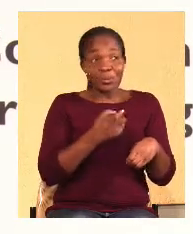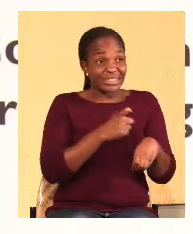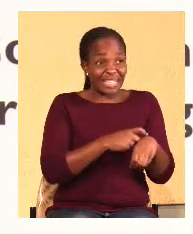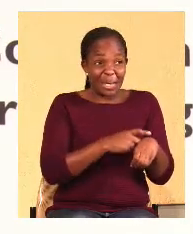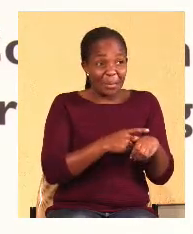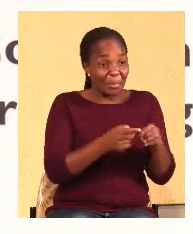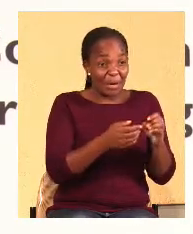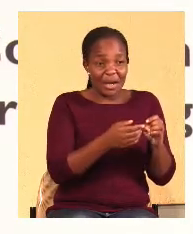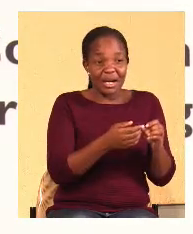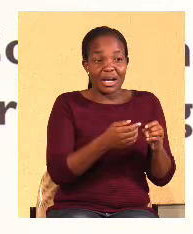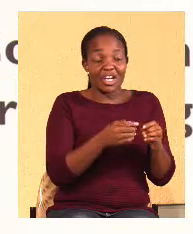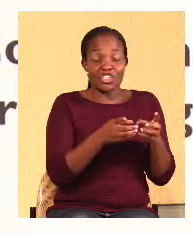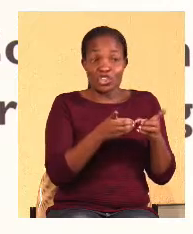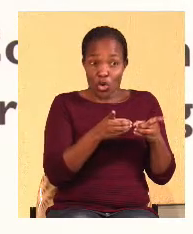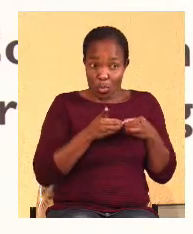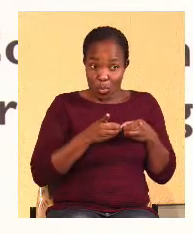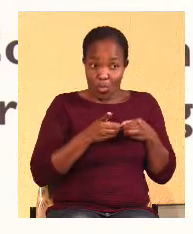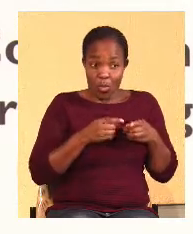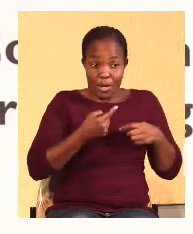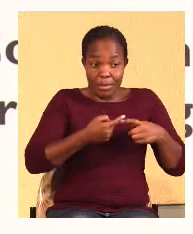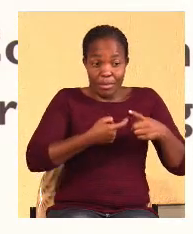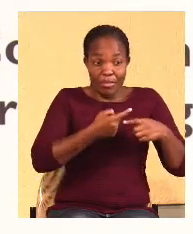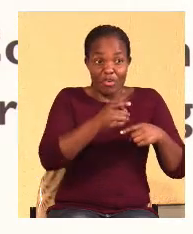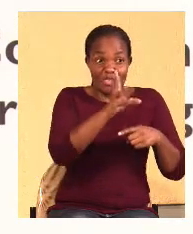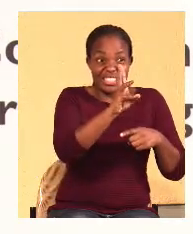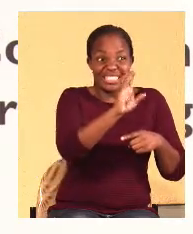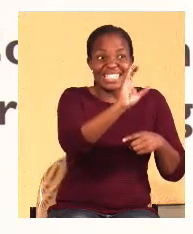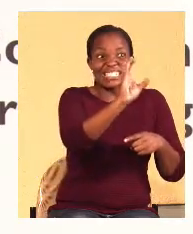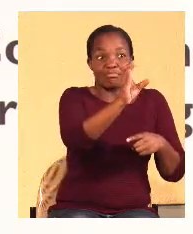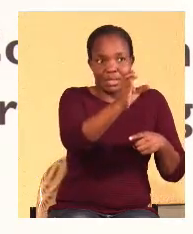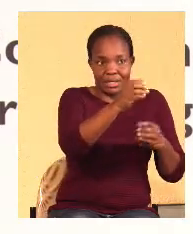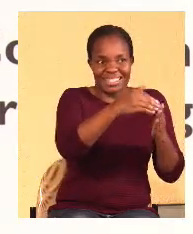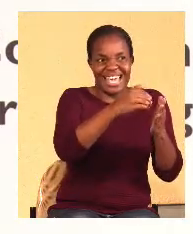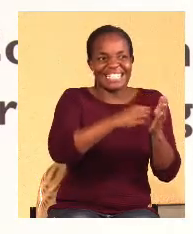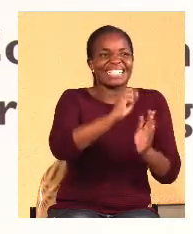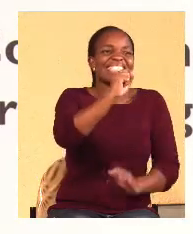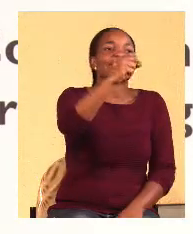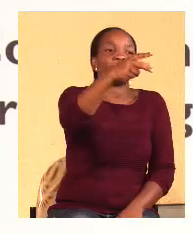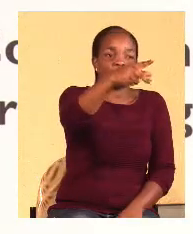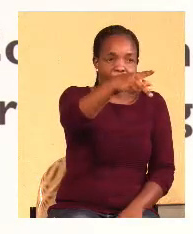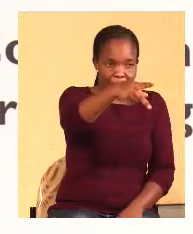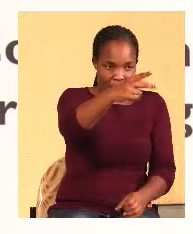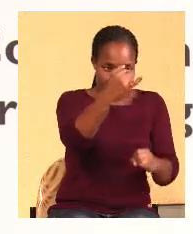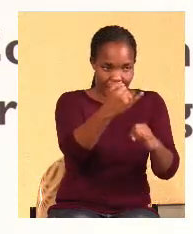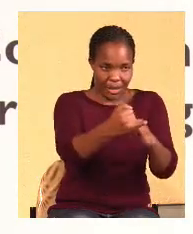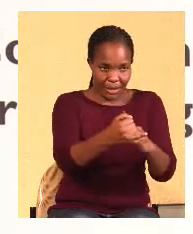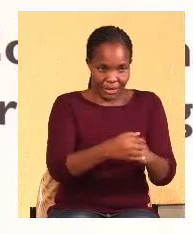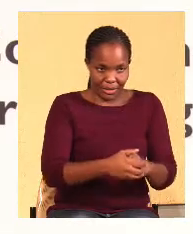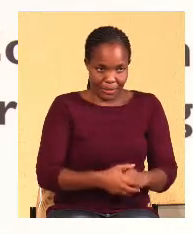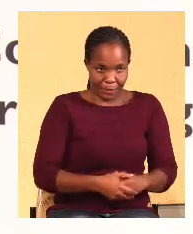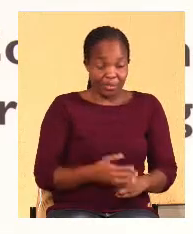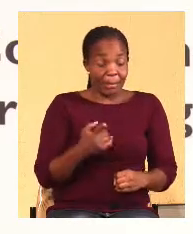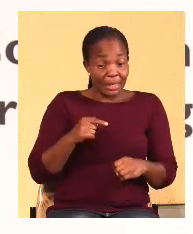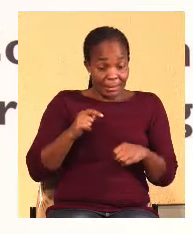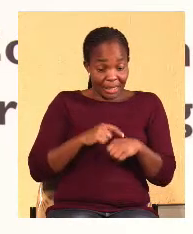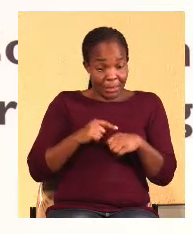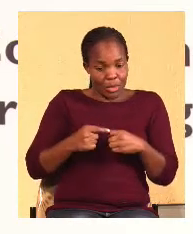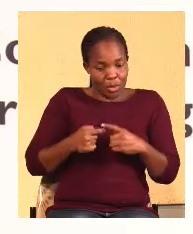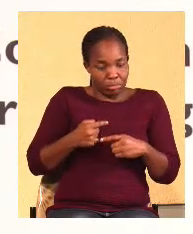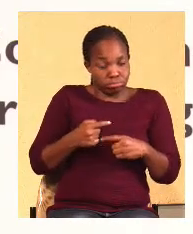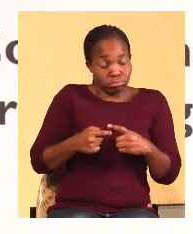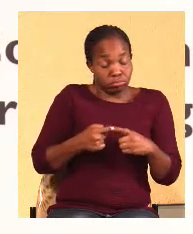continue opening up and also continuing to review to see what are the areas of concern. Particularly, we